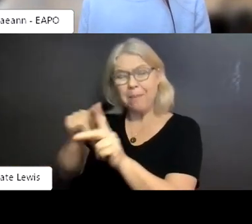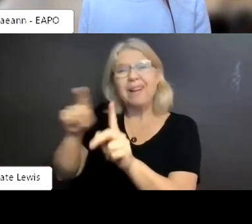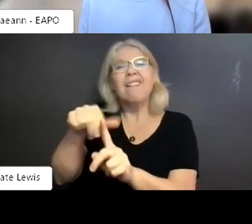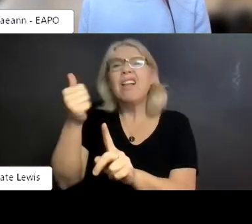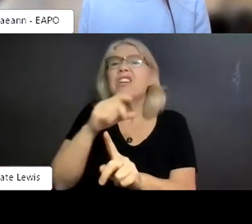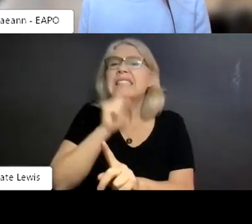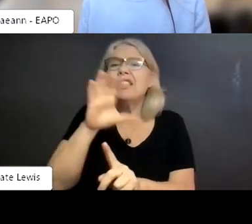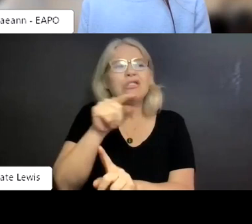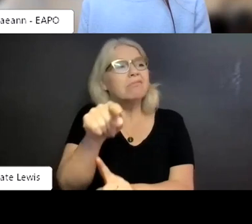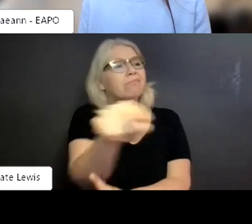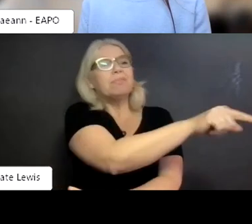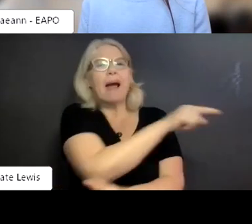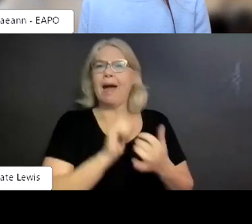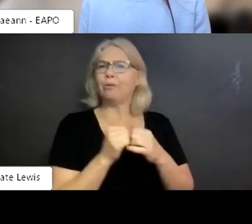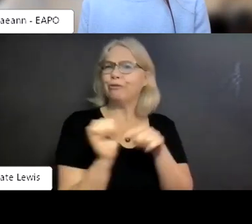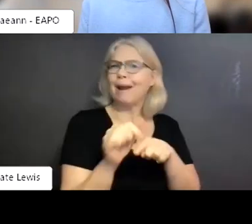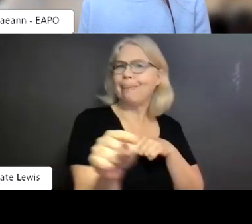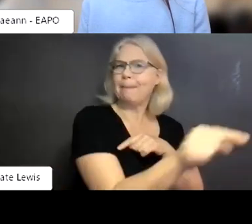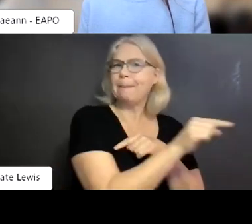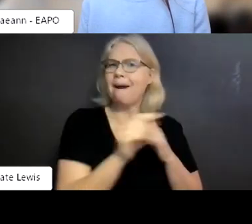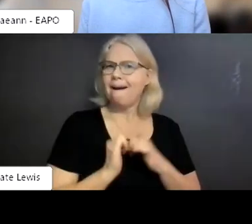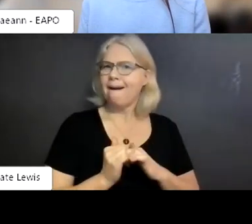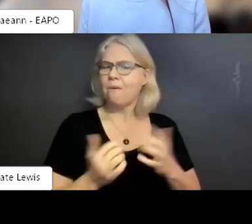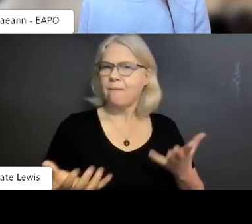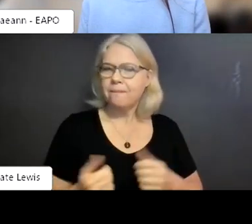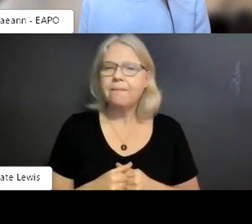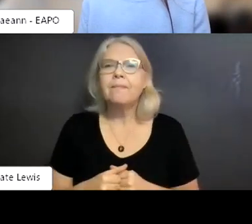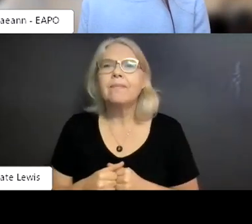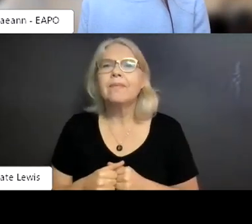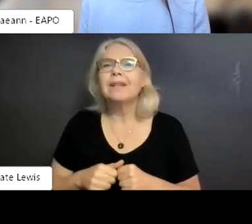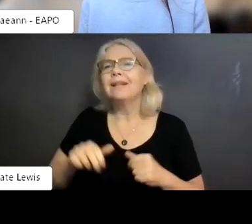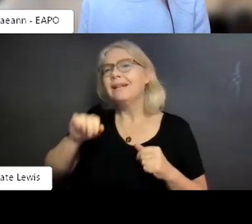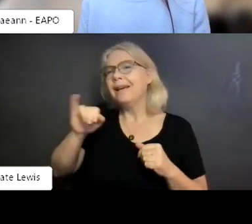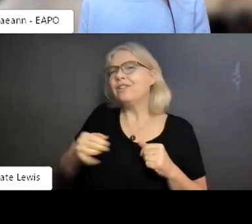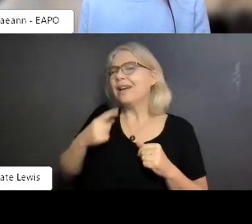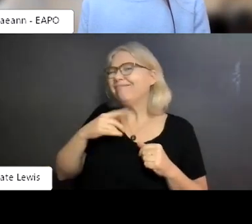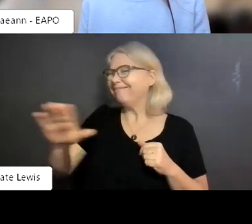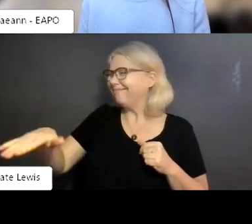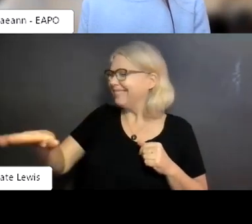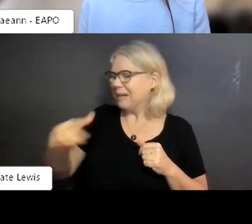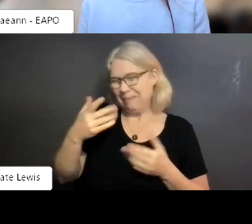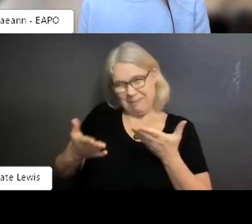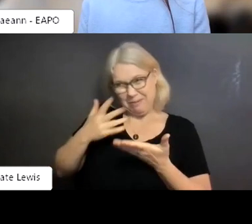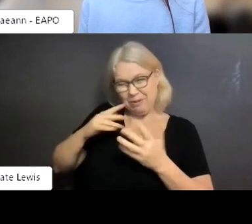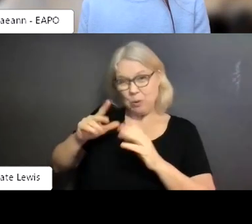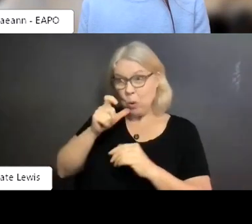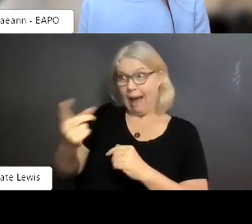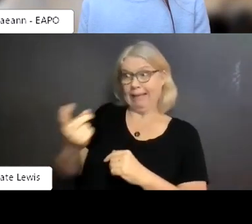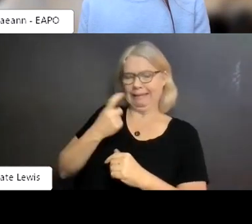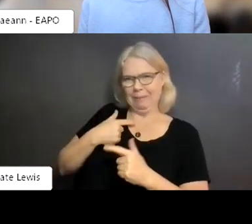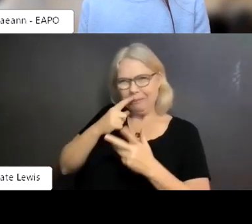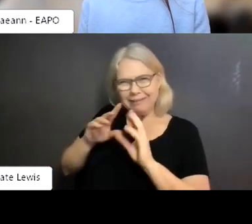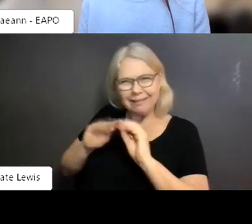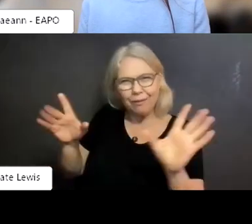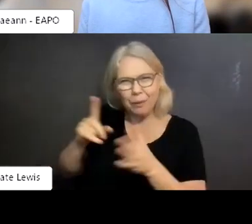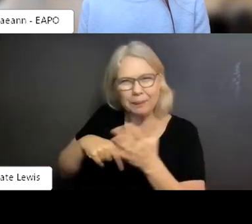For the person who wrote this question, if you could do a follow-up on like what type of training sessions. We don't have any training sessions at this moment